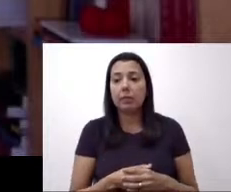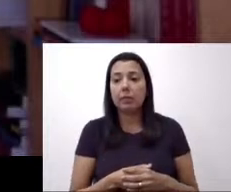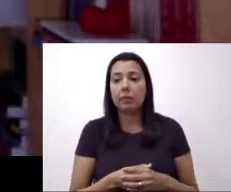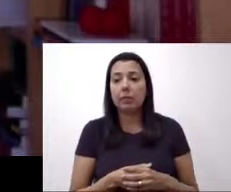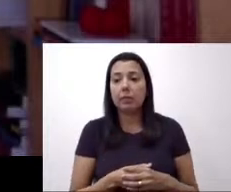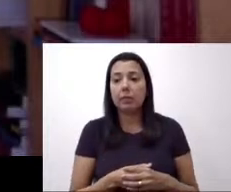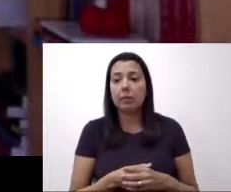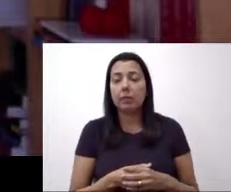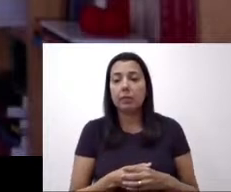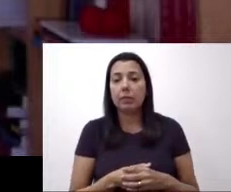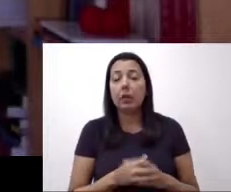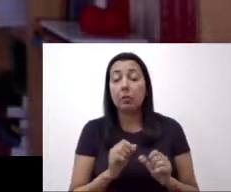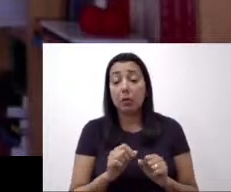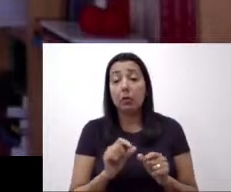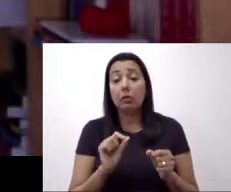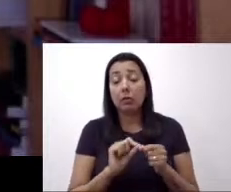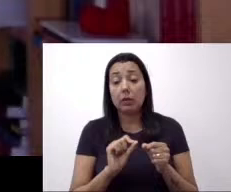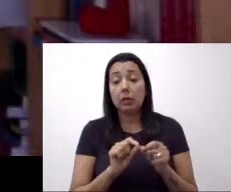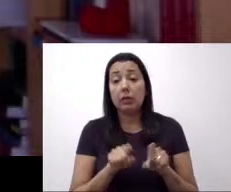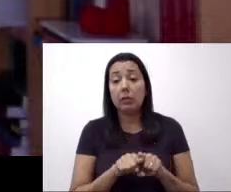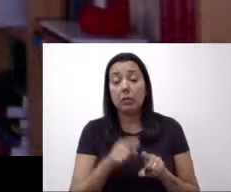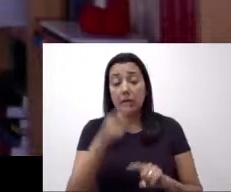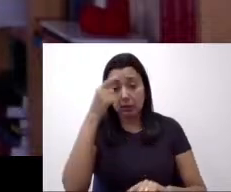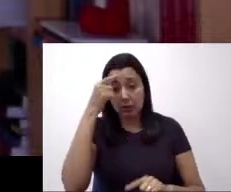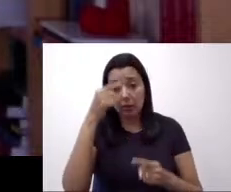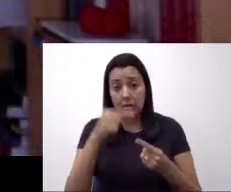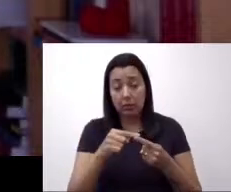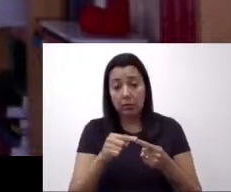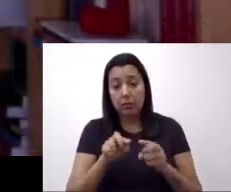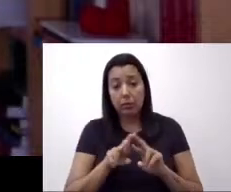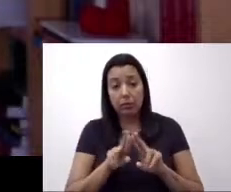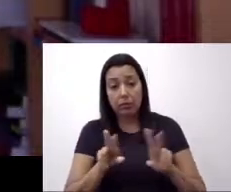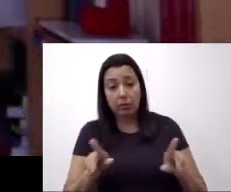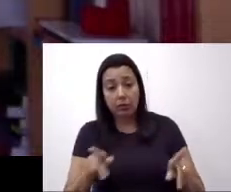produce consensus between different actors, and like